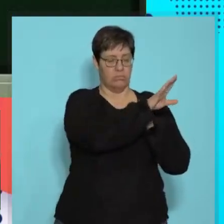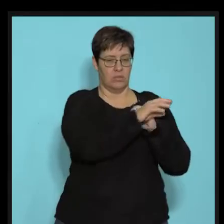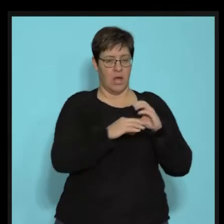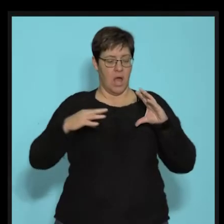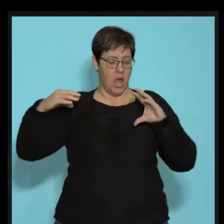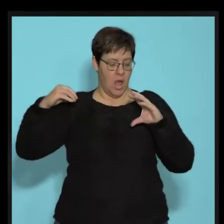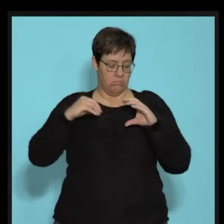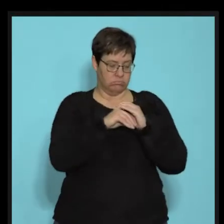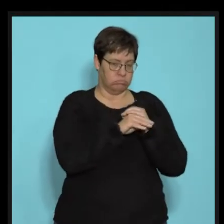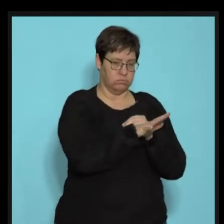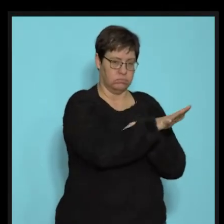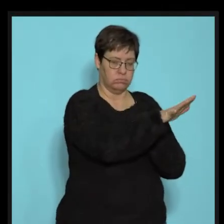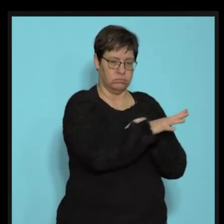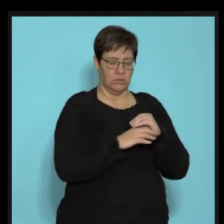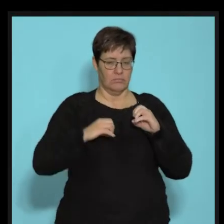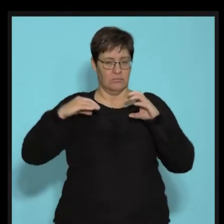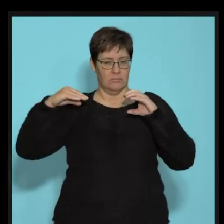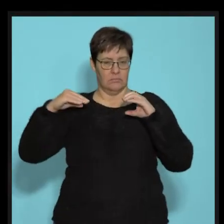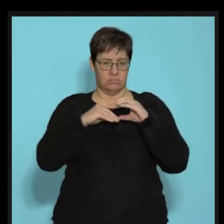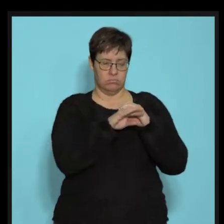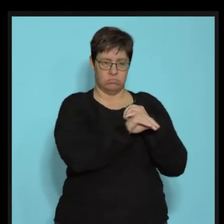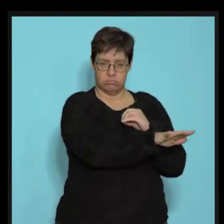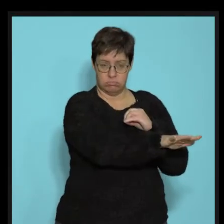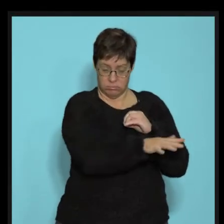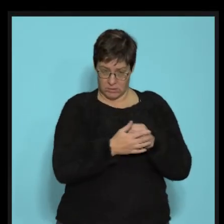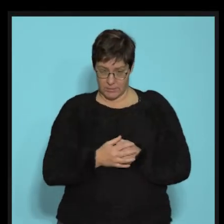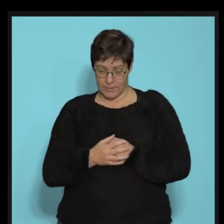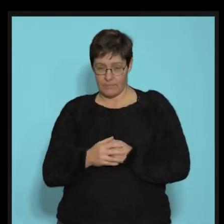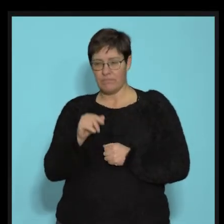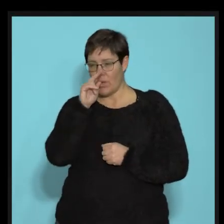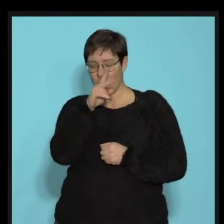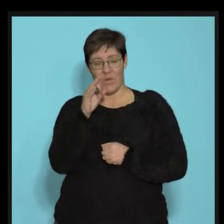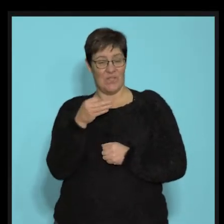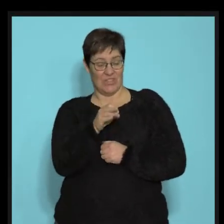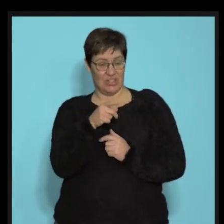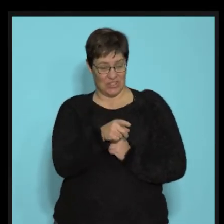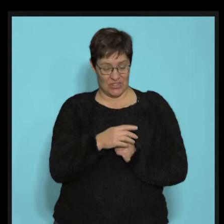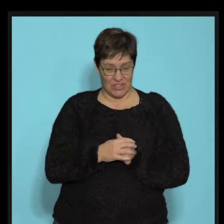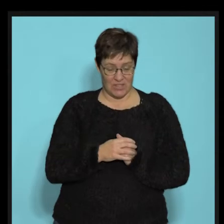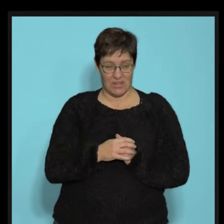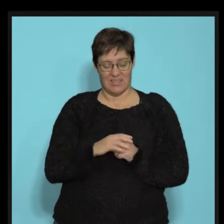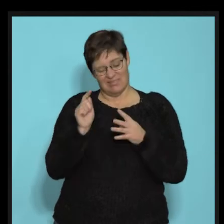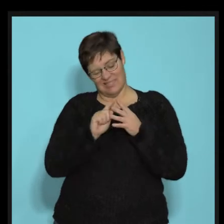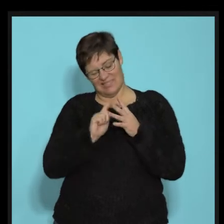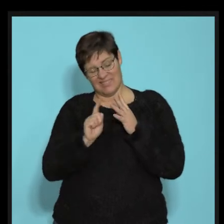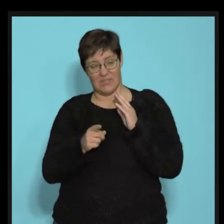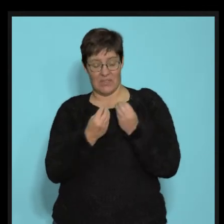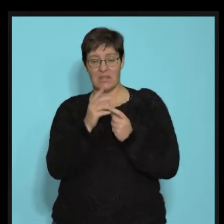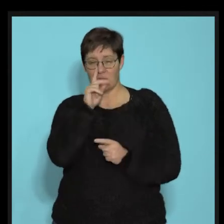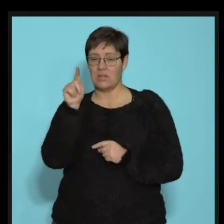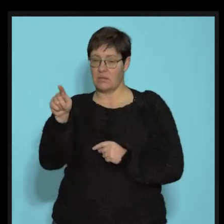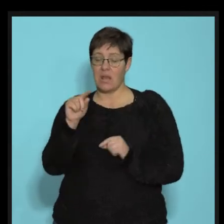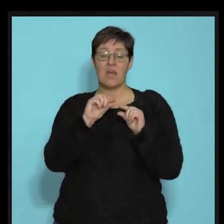can imagine, right, when we look at the fish, when we have a look at all the different things, are they thin